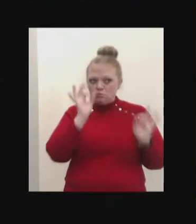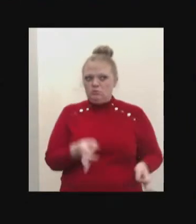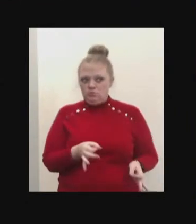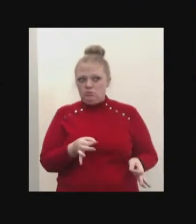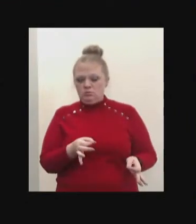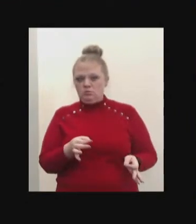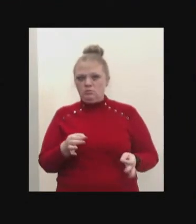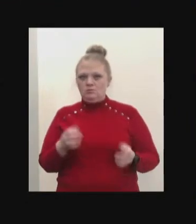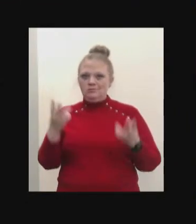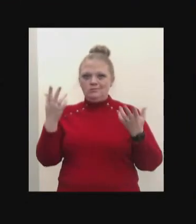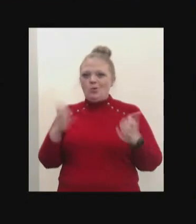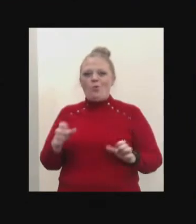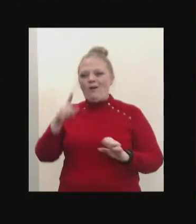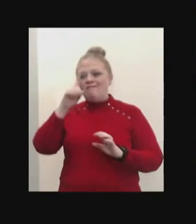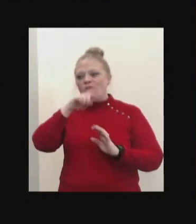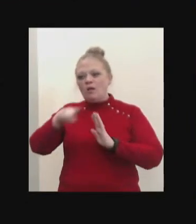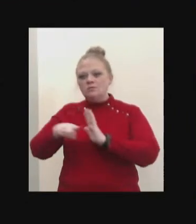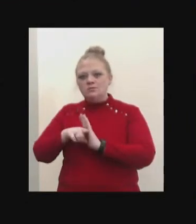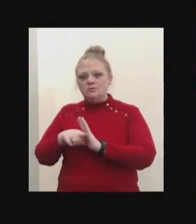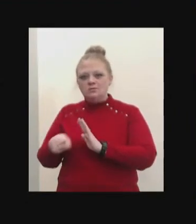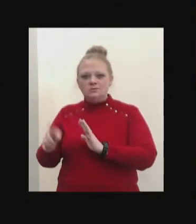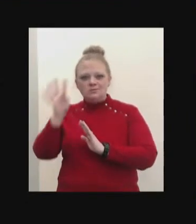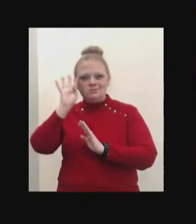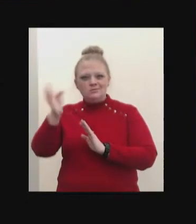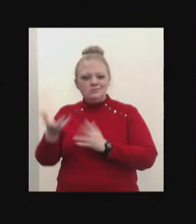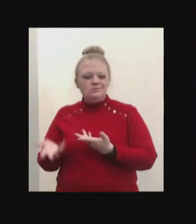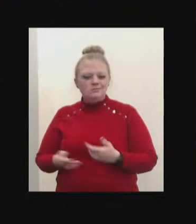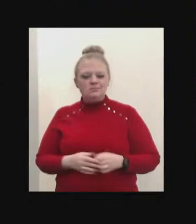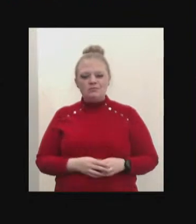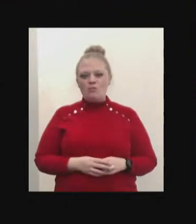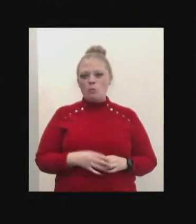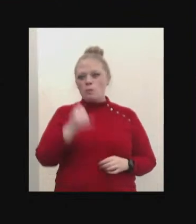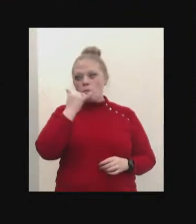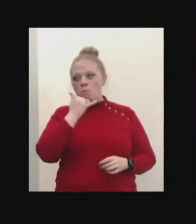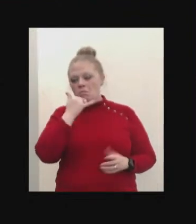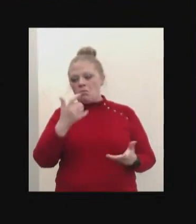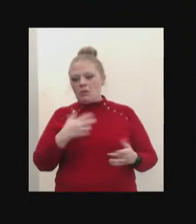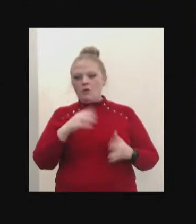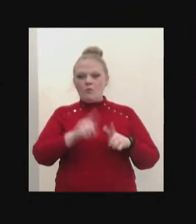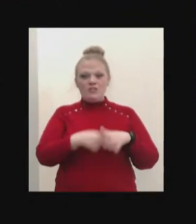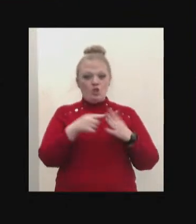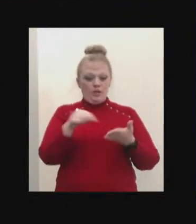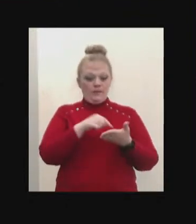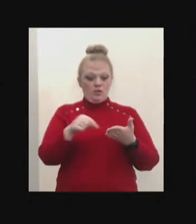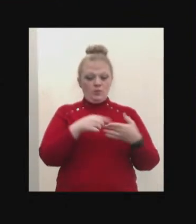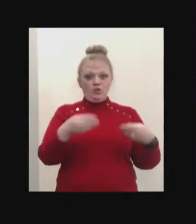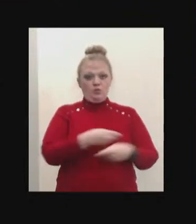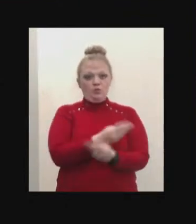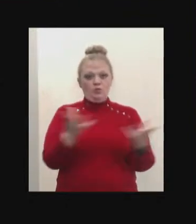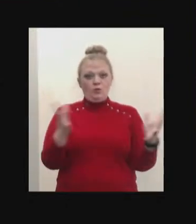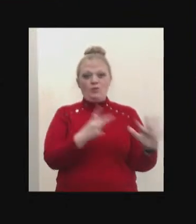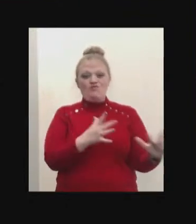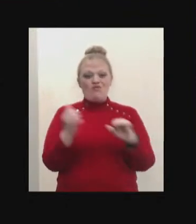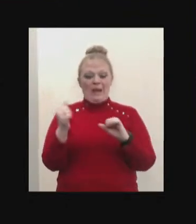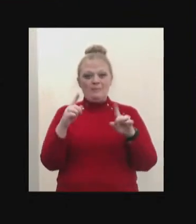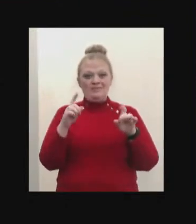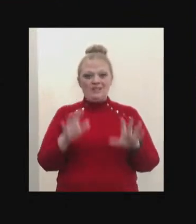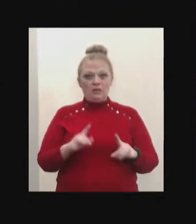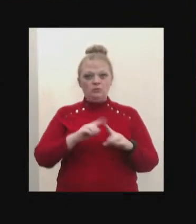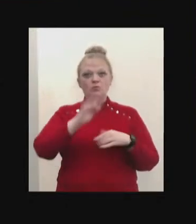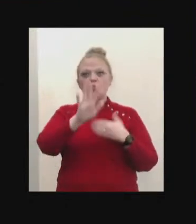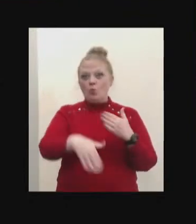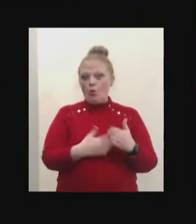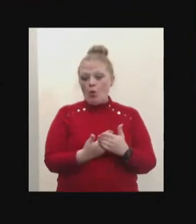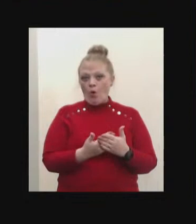negative result. So we have been, starting this week, distributing these rapid antigen tests to all the schools that